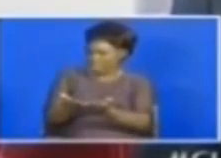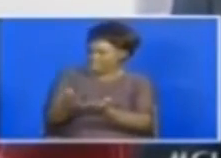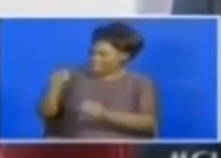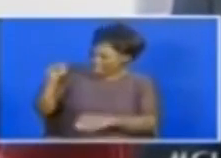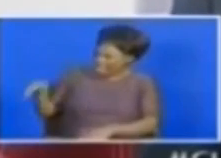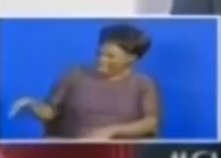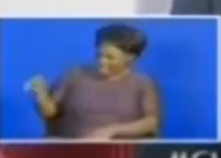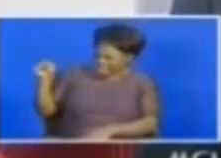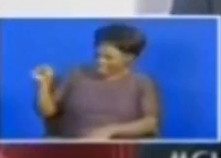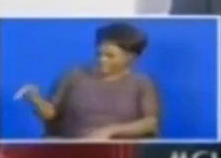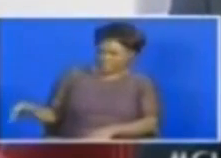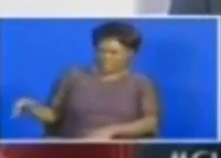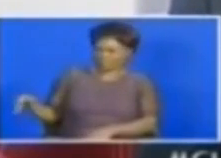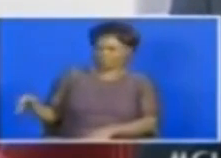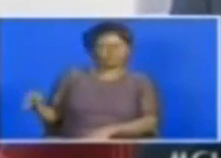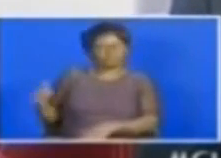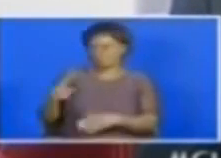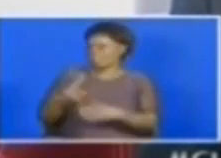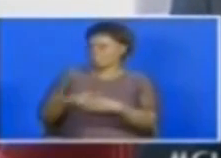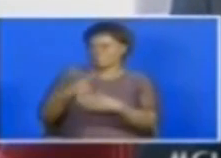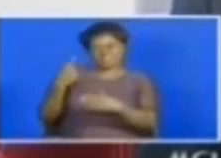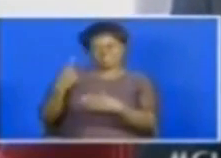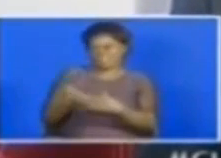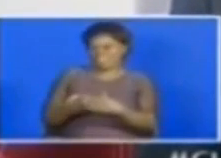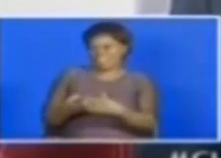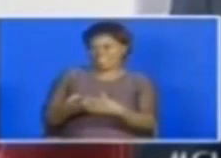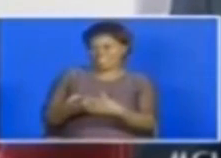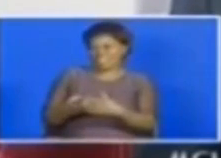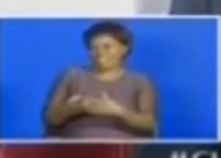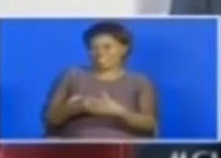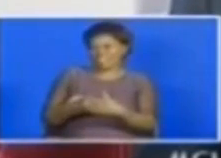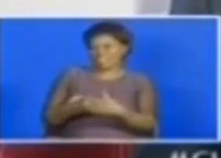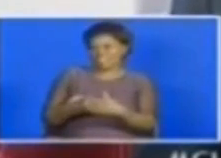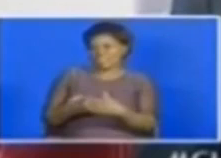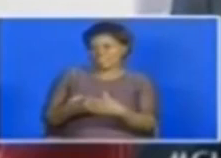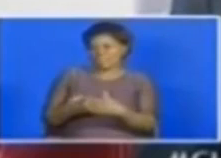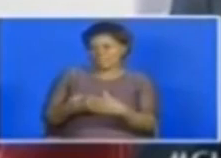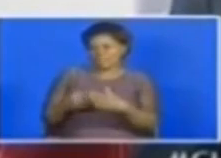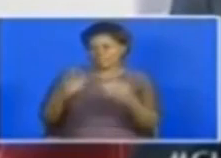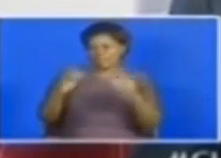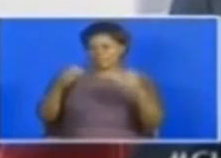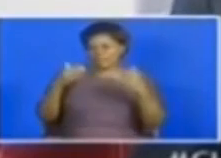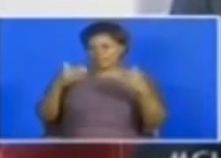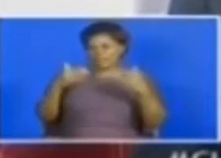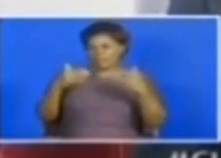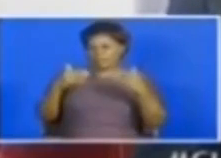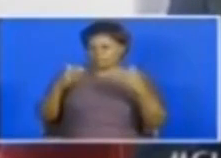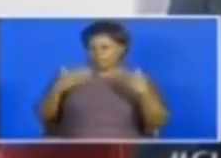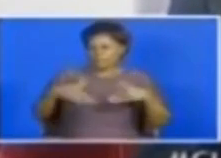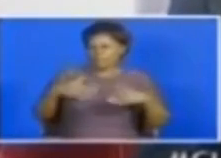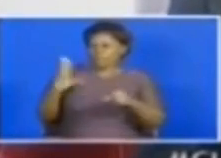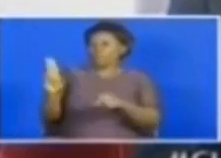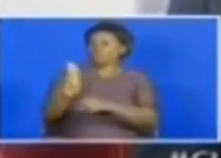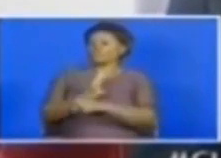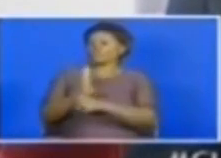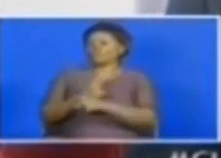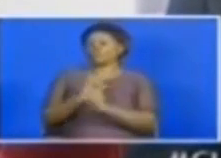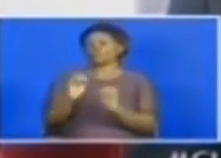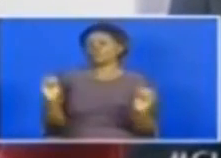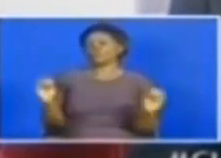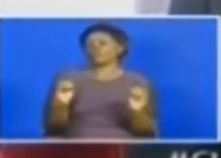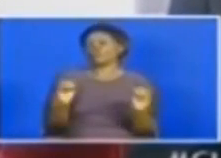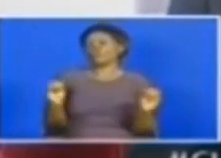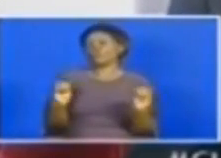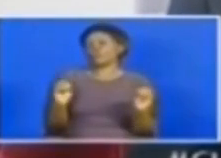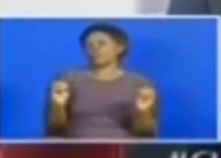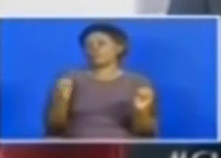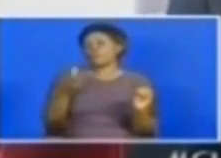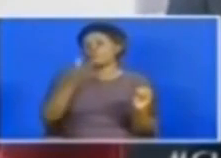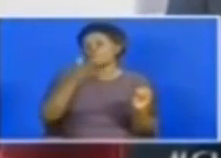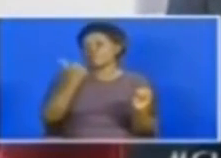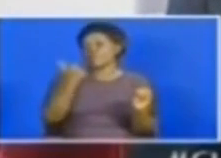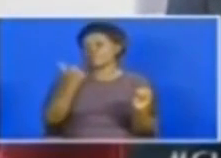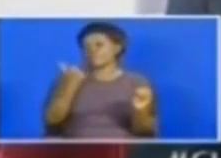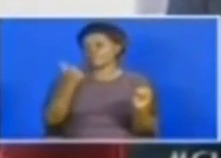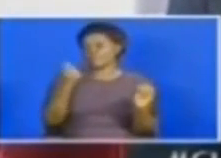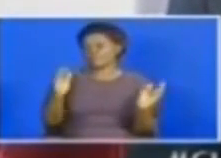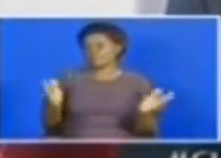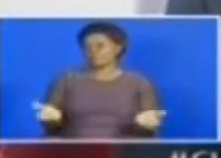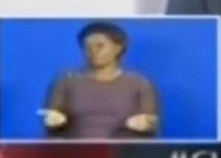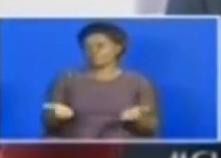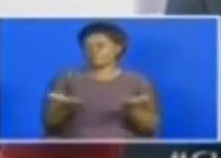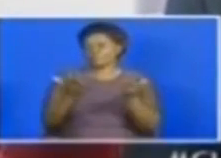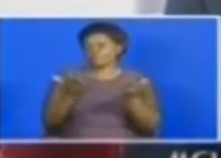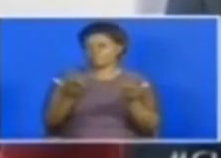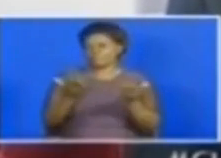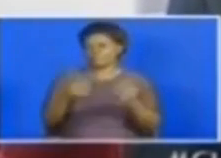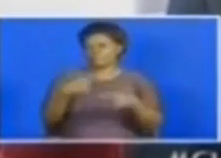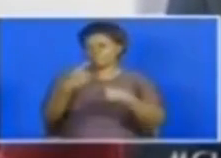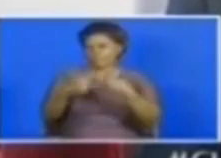too early, then you have a chance of it not being applied when you need it, and that you need to intensify it